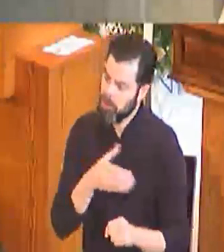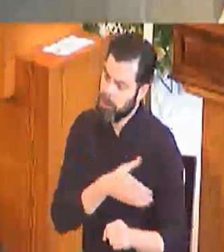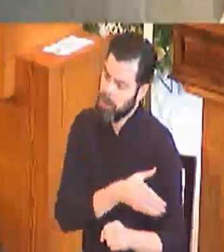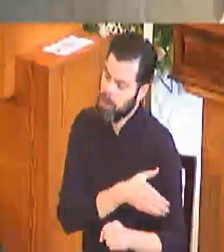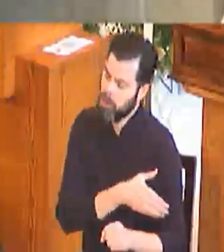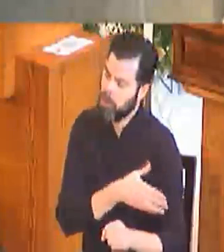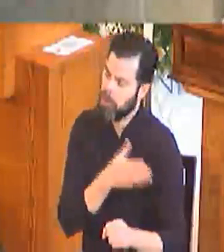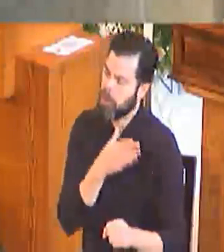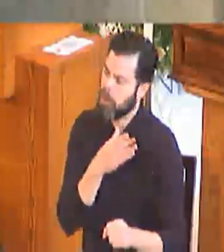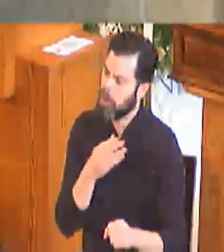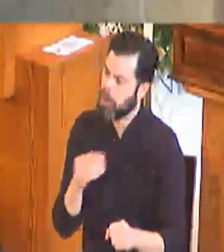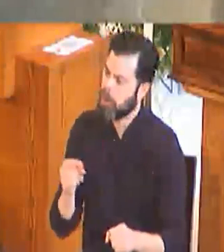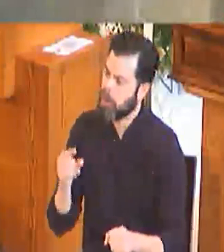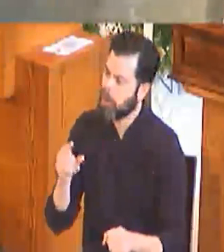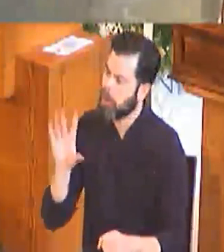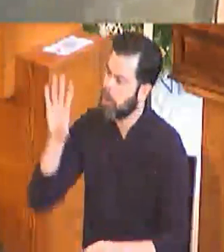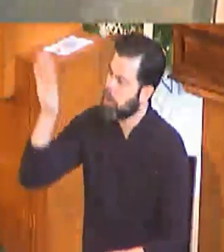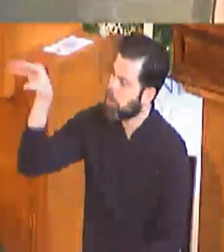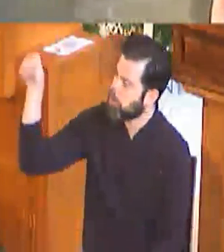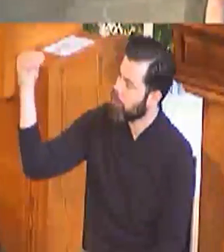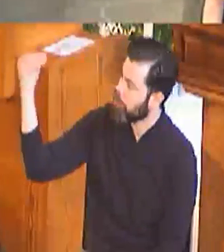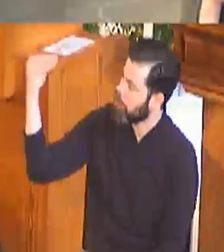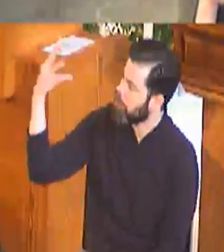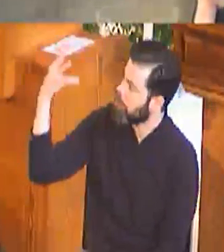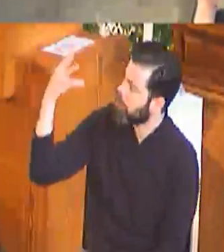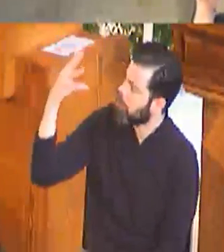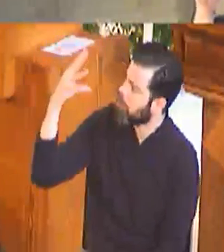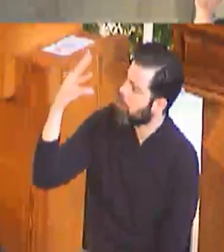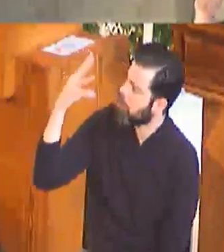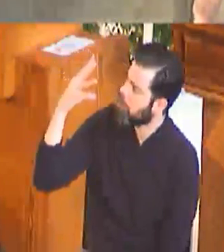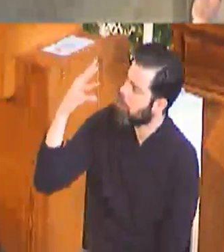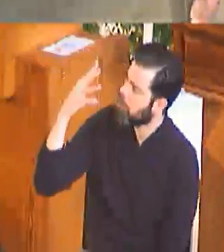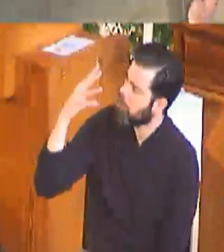mighty power and